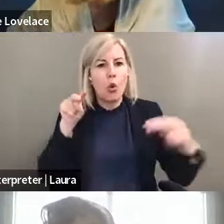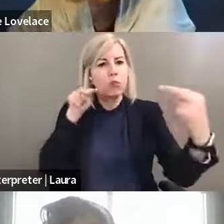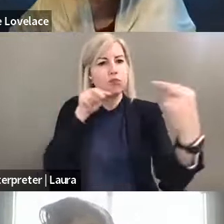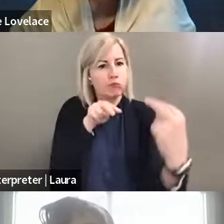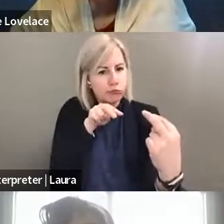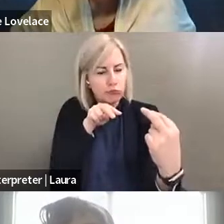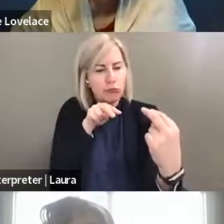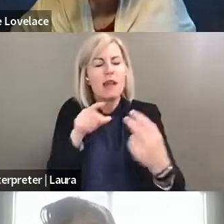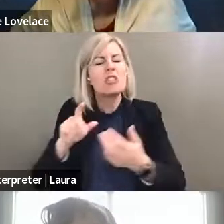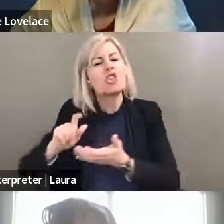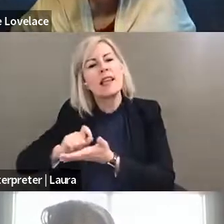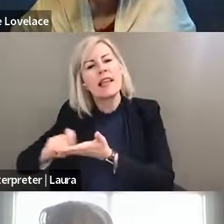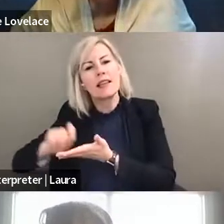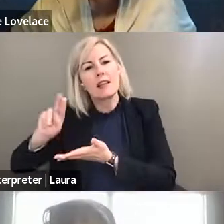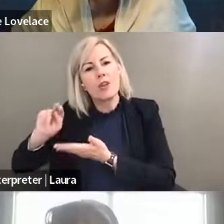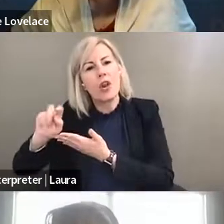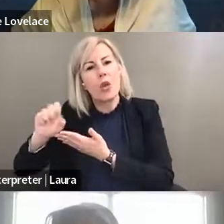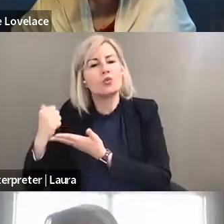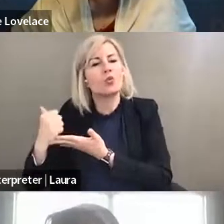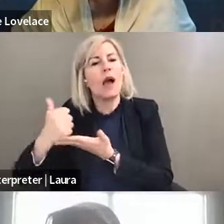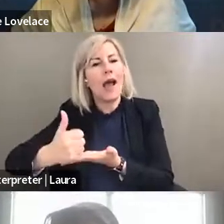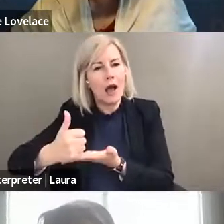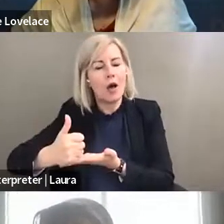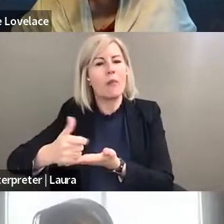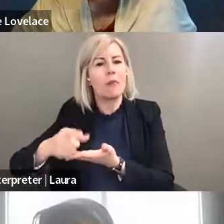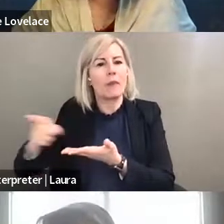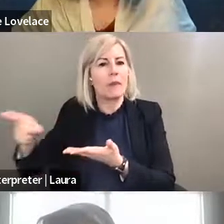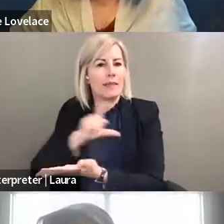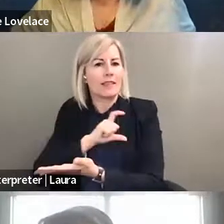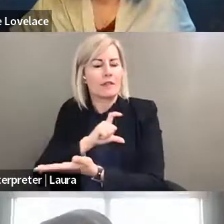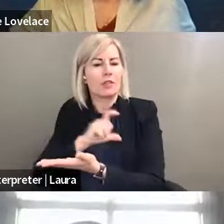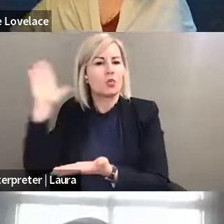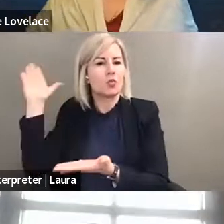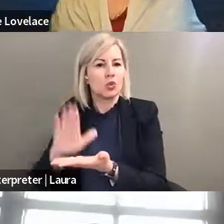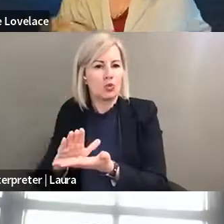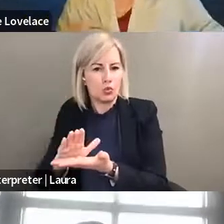or it just notes to help them reduce to